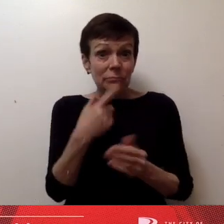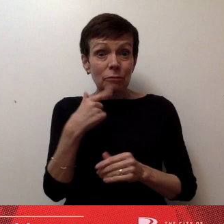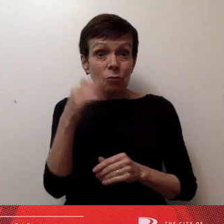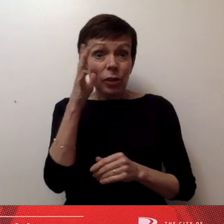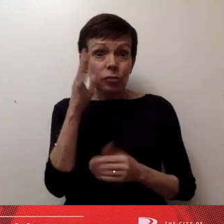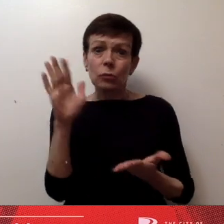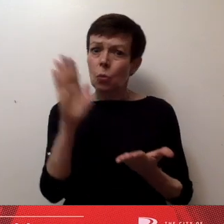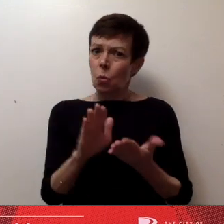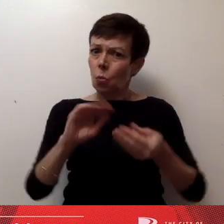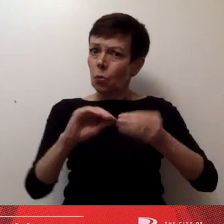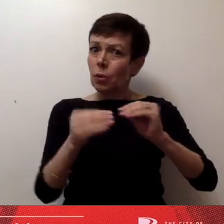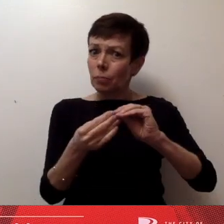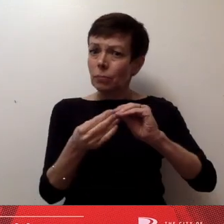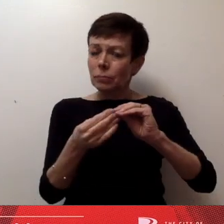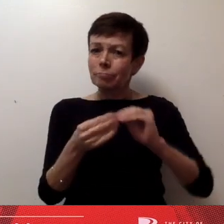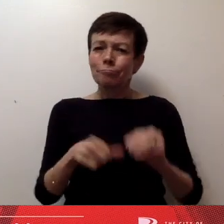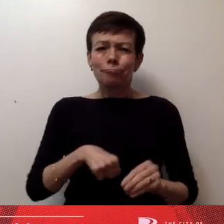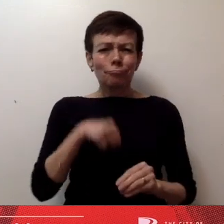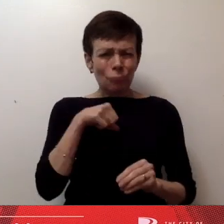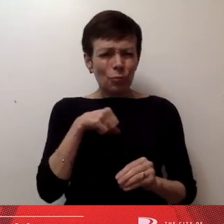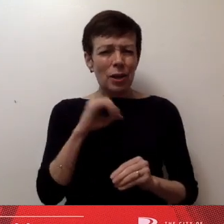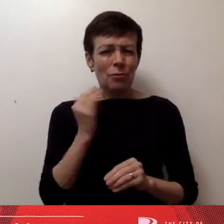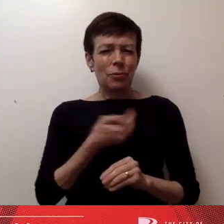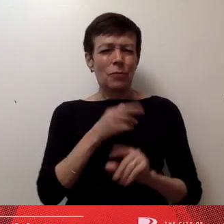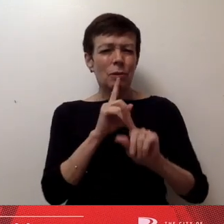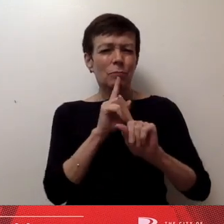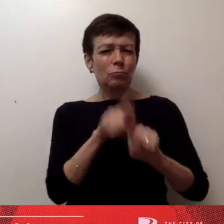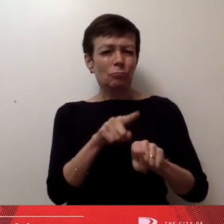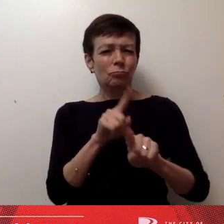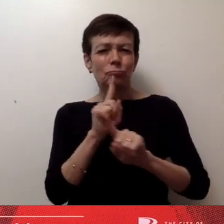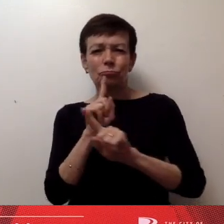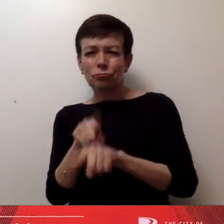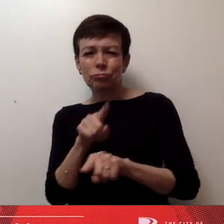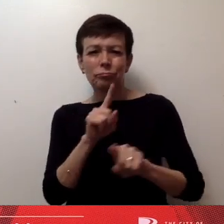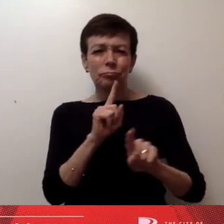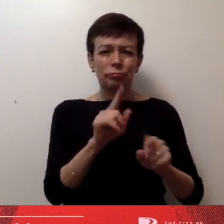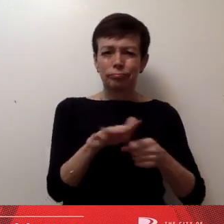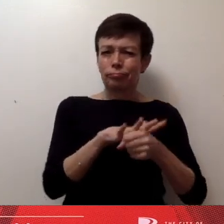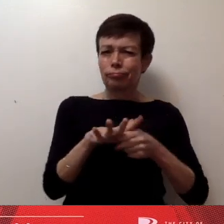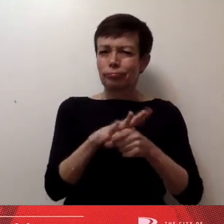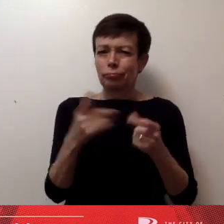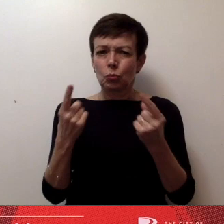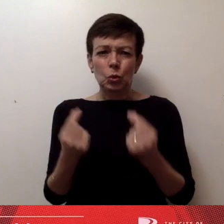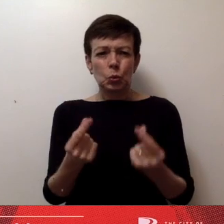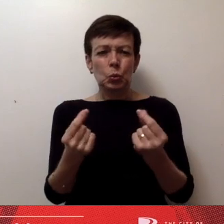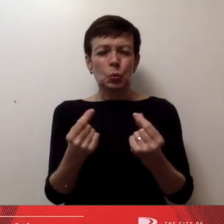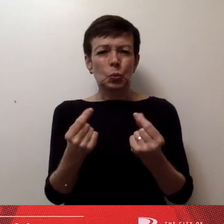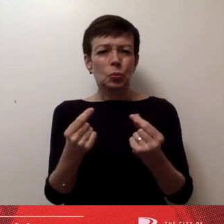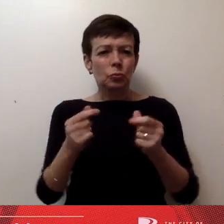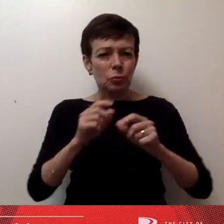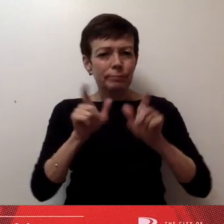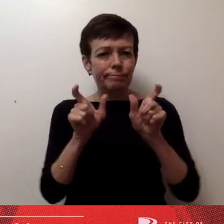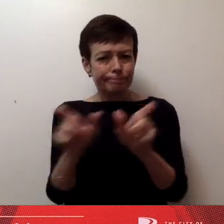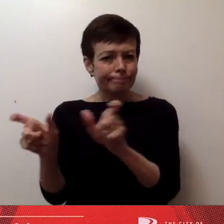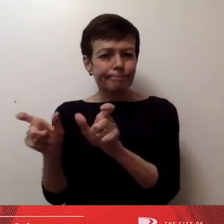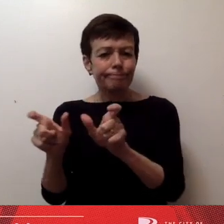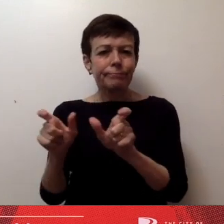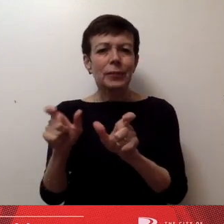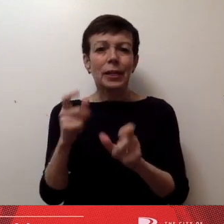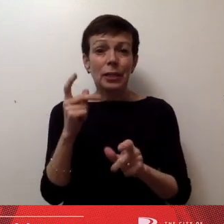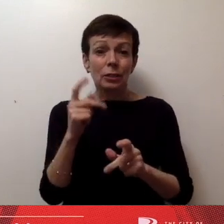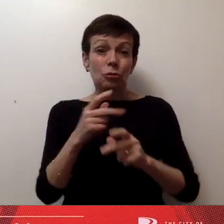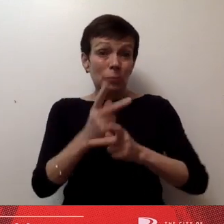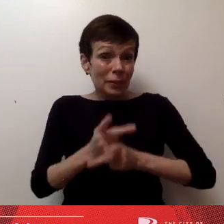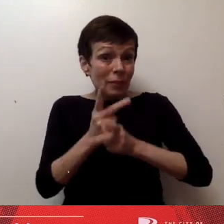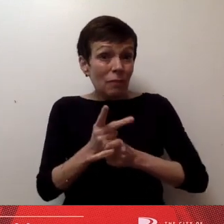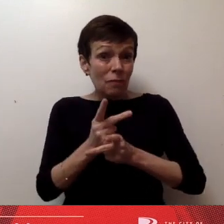and we're very proud of our local response and certainly proud of our citizens in all of the efforts that you have done to be diligent and to take